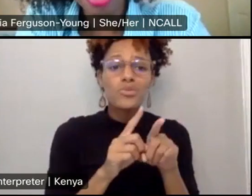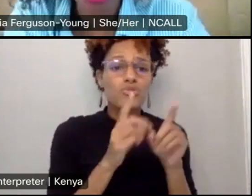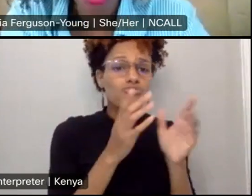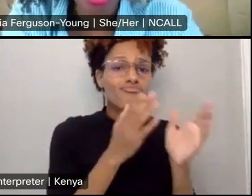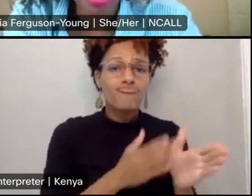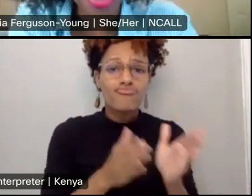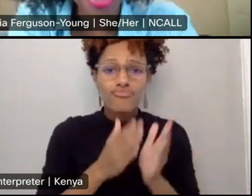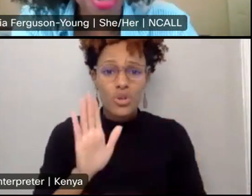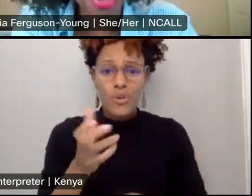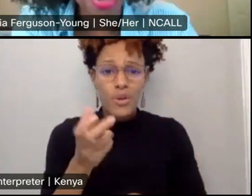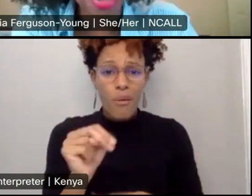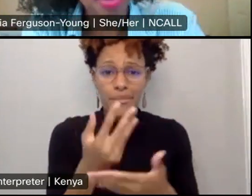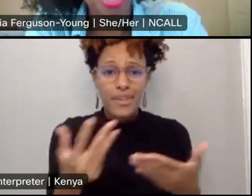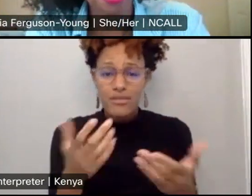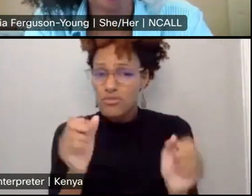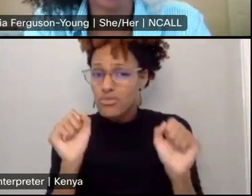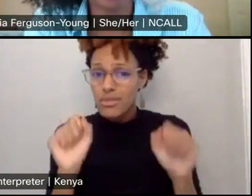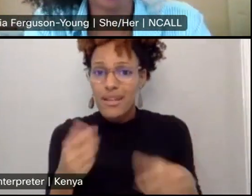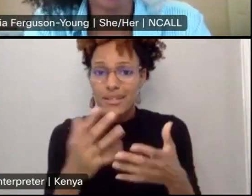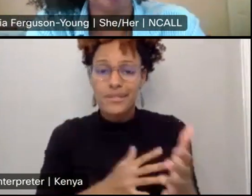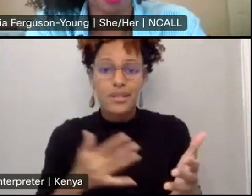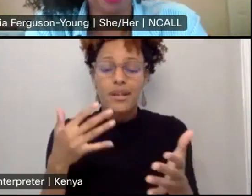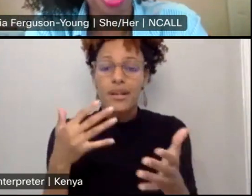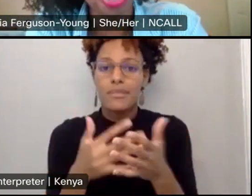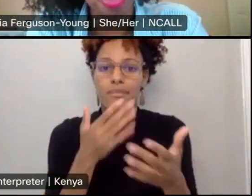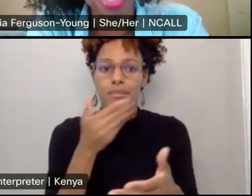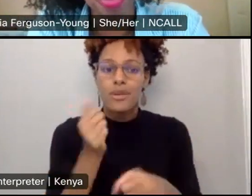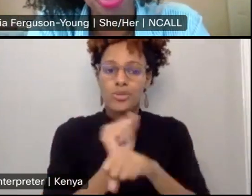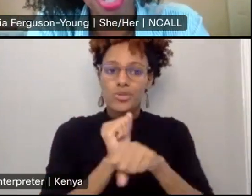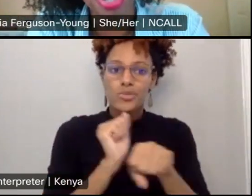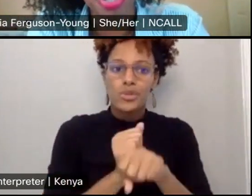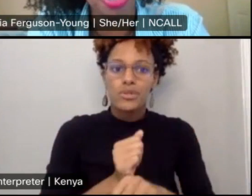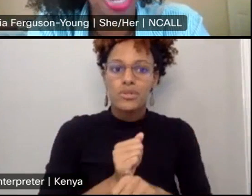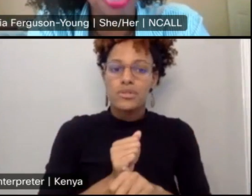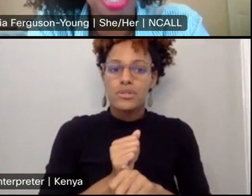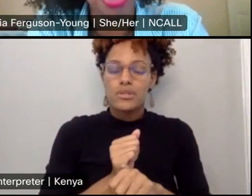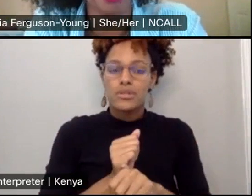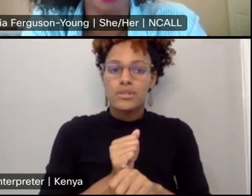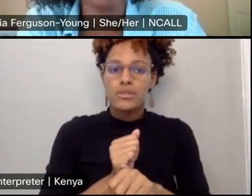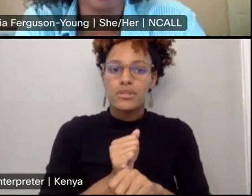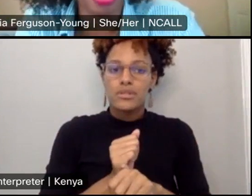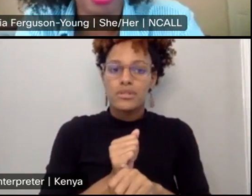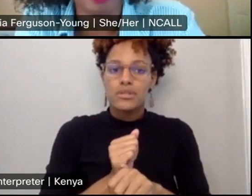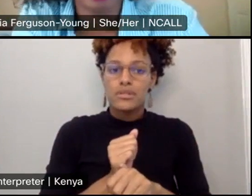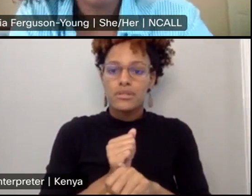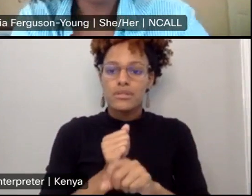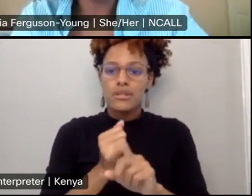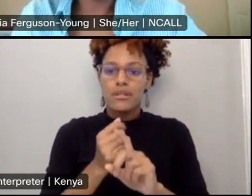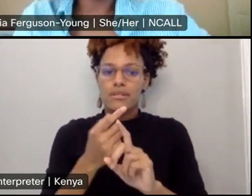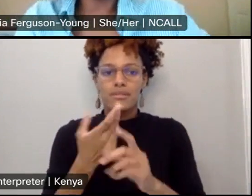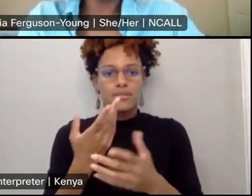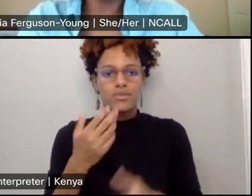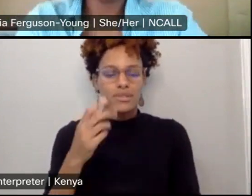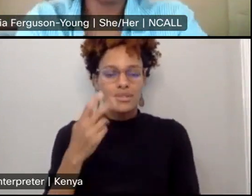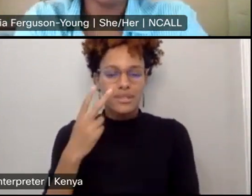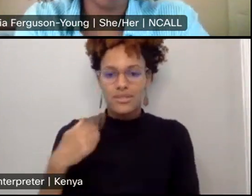thing as well. Sometimes some of the best work normally comes when you're not seeing there's a need that needs